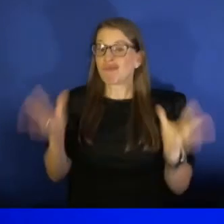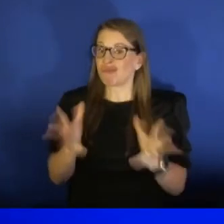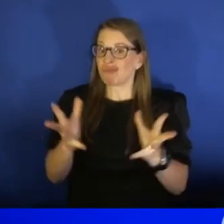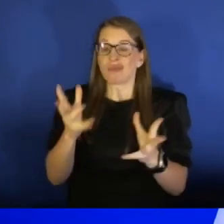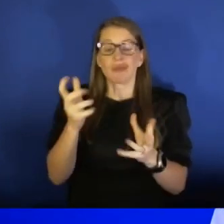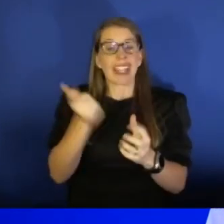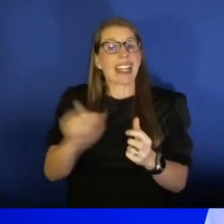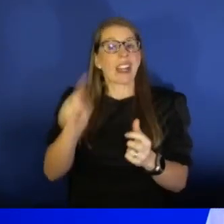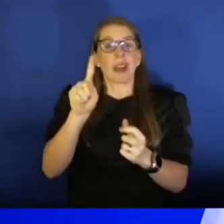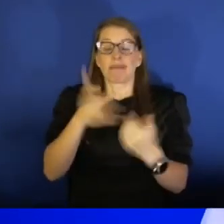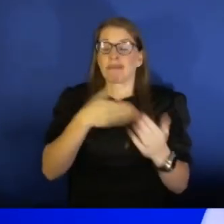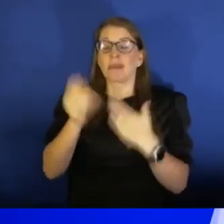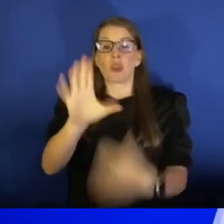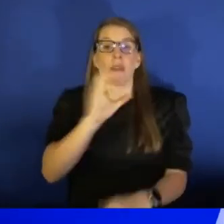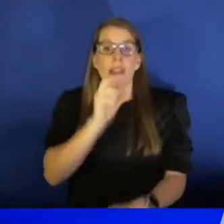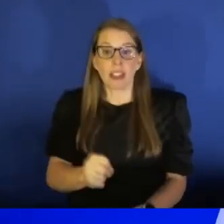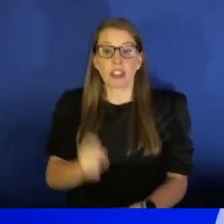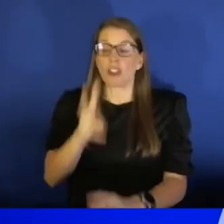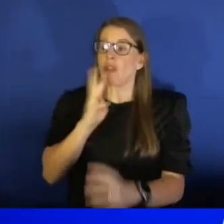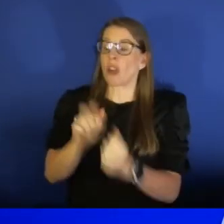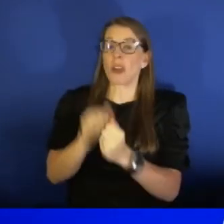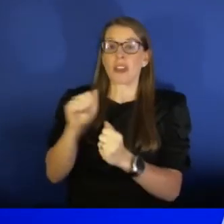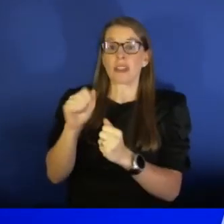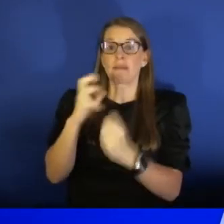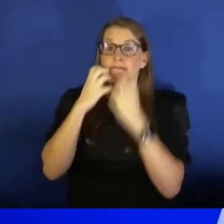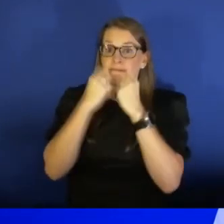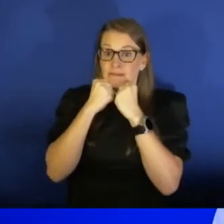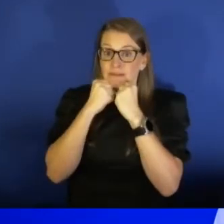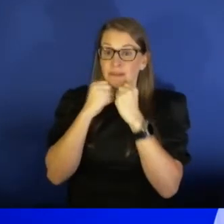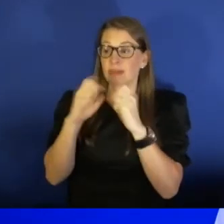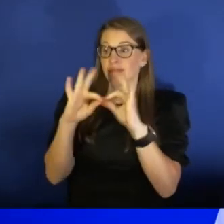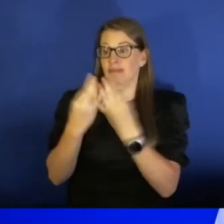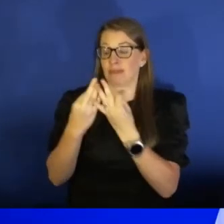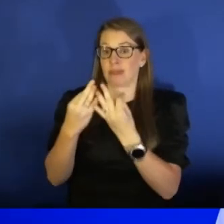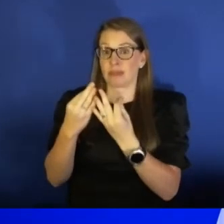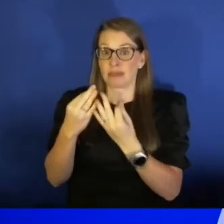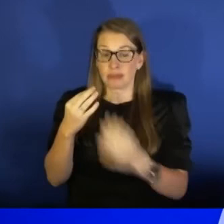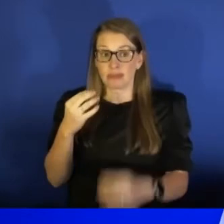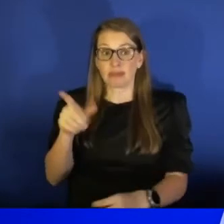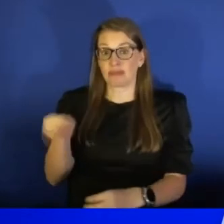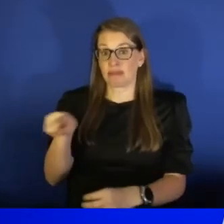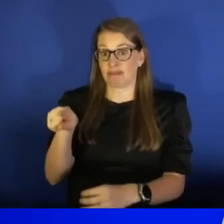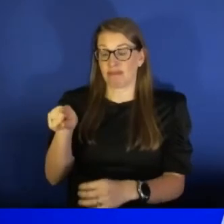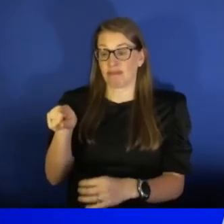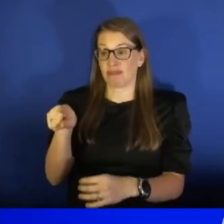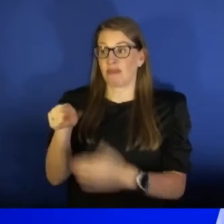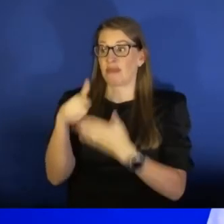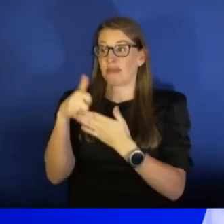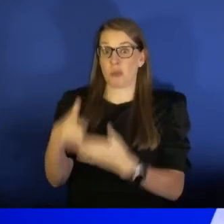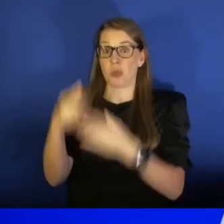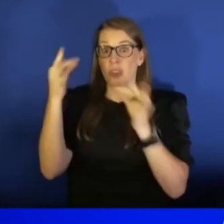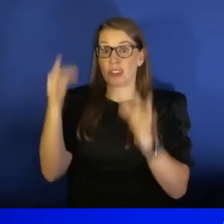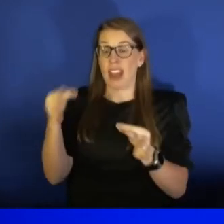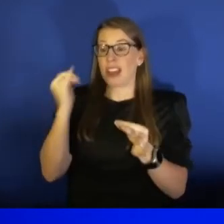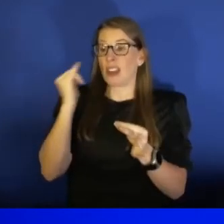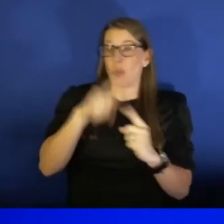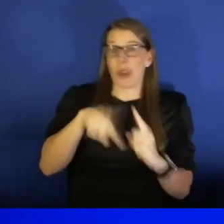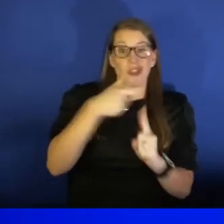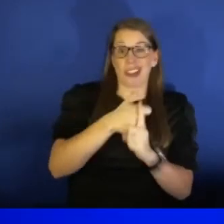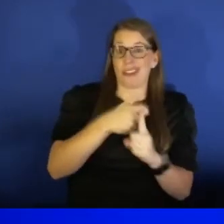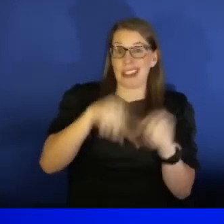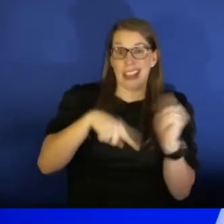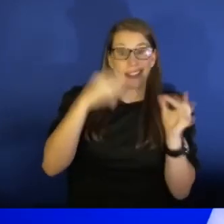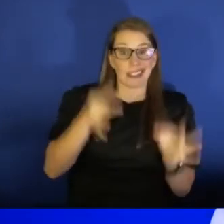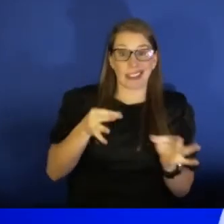your loved ones. Yes. Talk with those people that will be your surrogates, Yes. decision makers for those things like end of